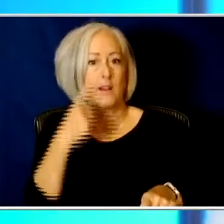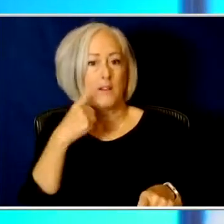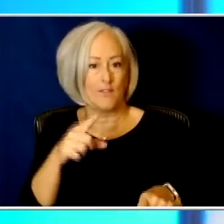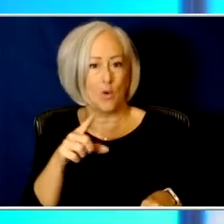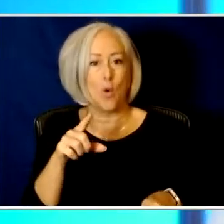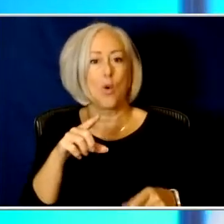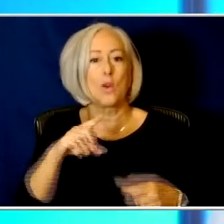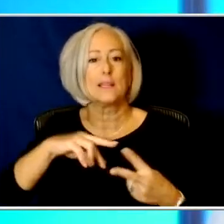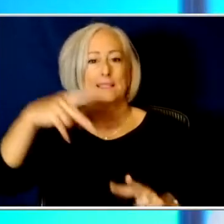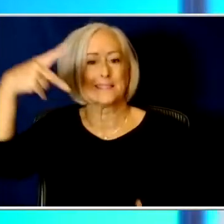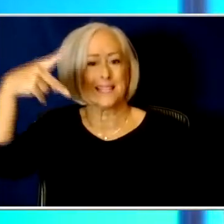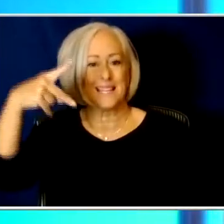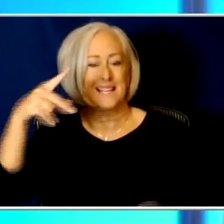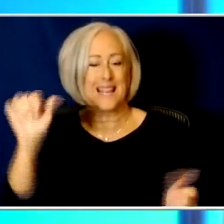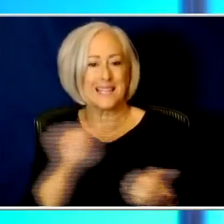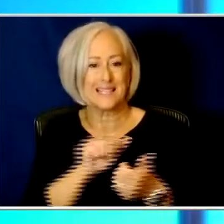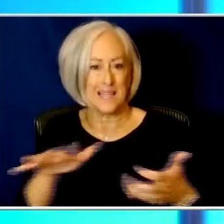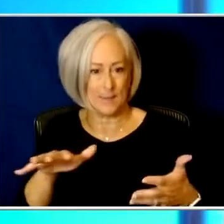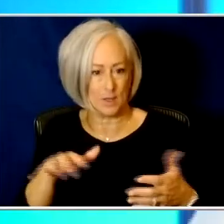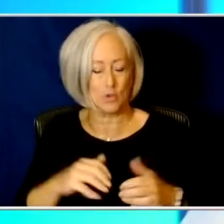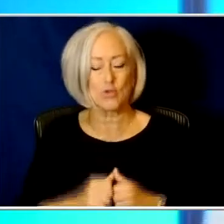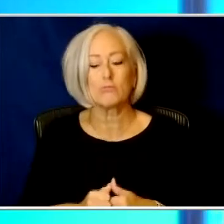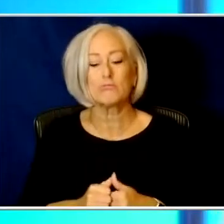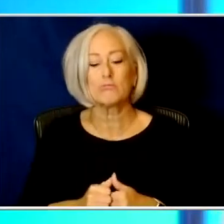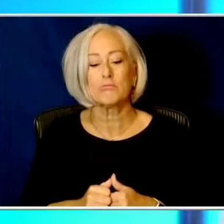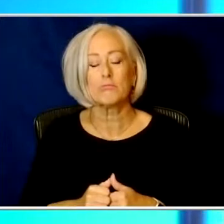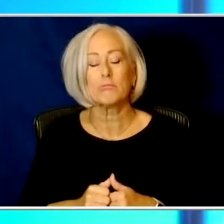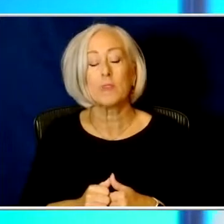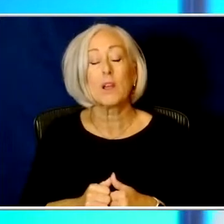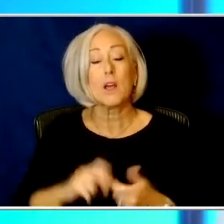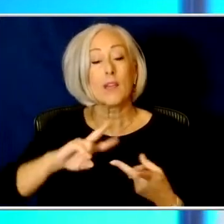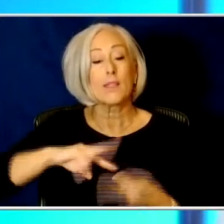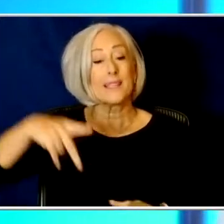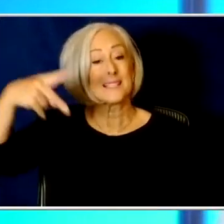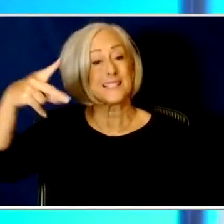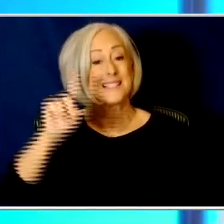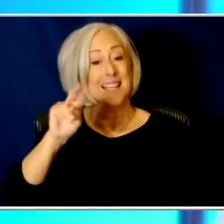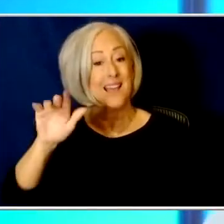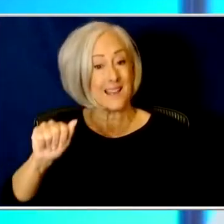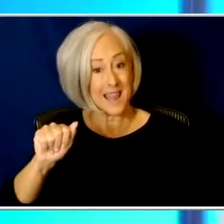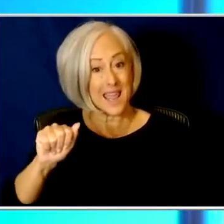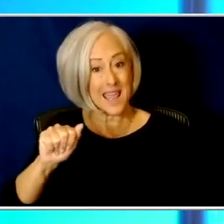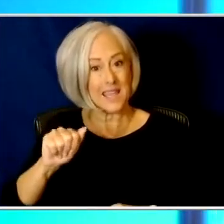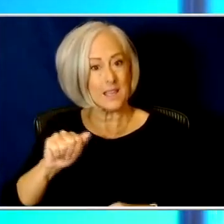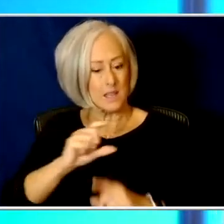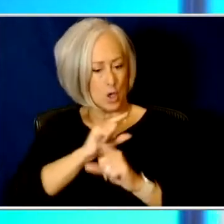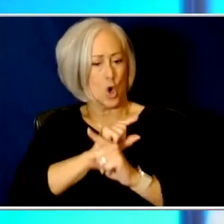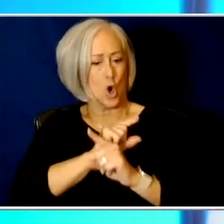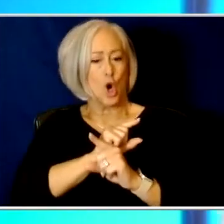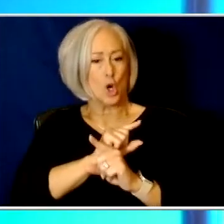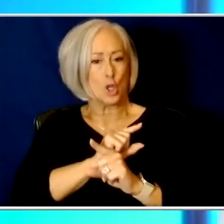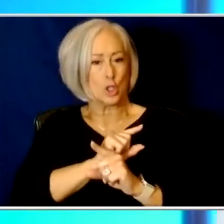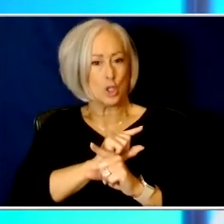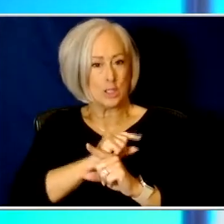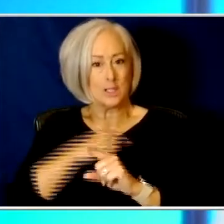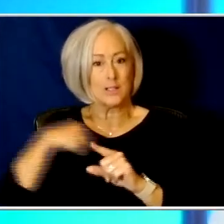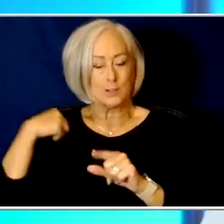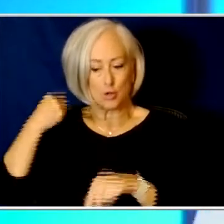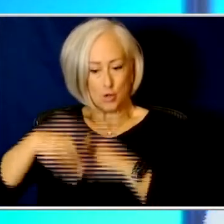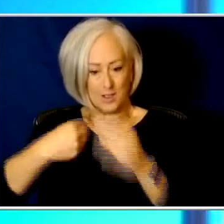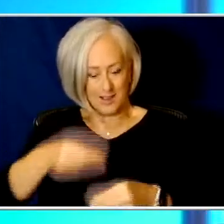And what that means is that our DNA is the guardian of our genetic information. And if it's damaged, we have lots